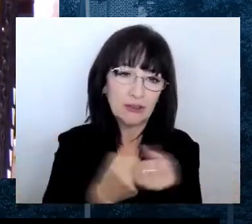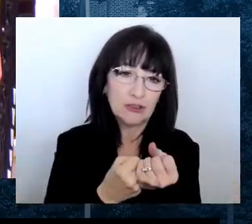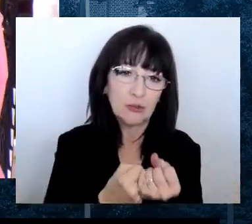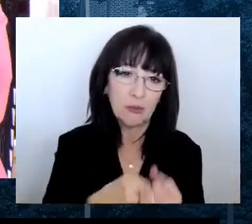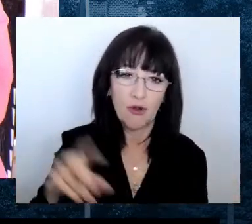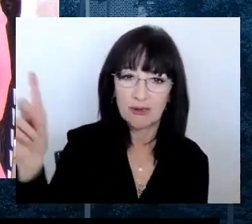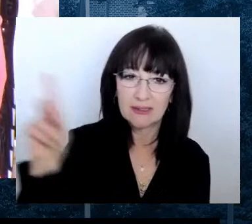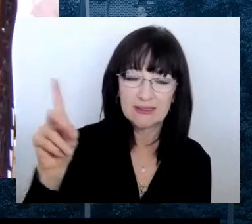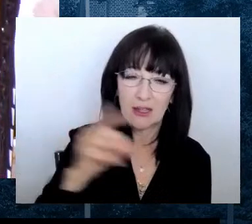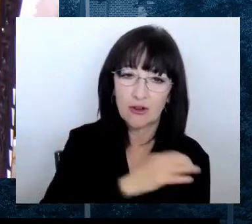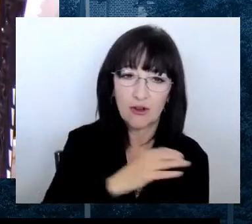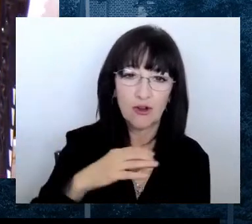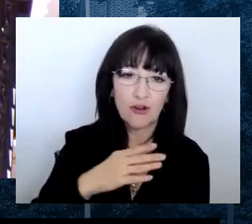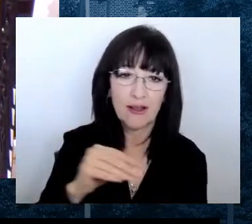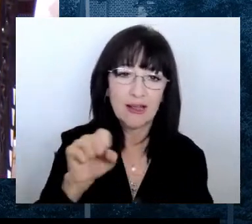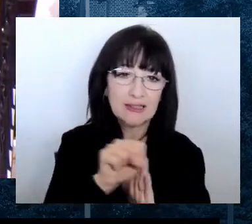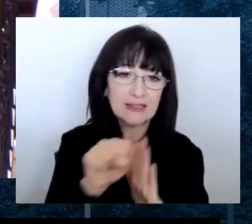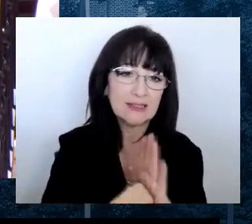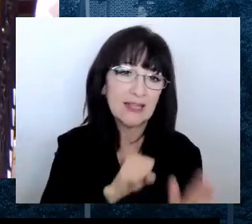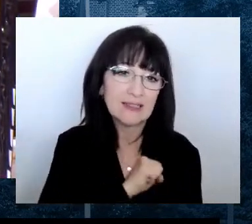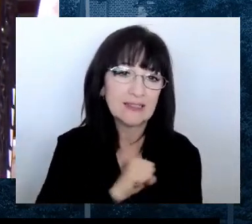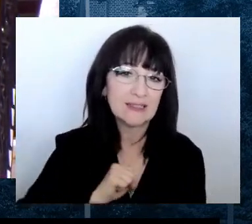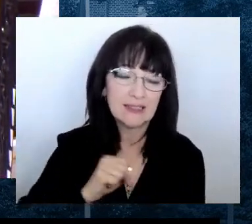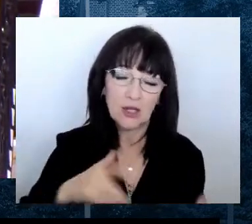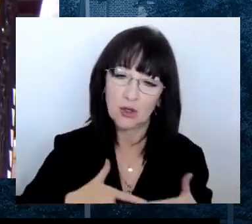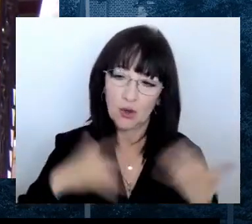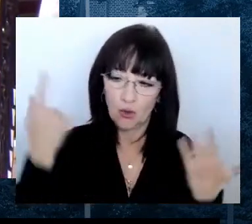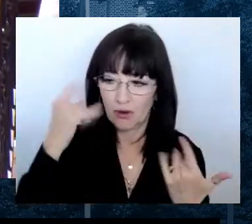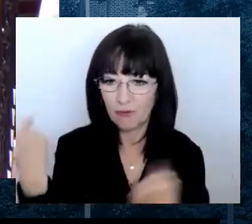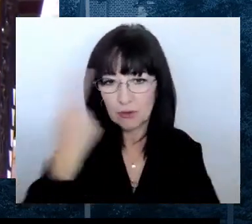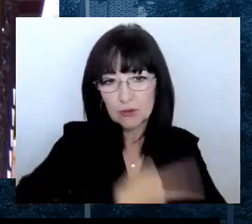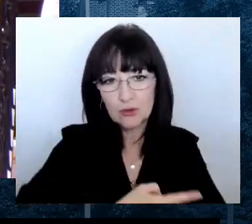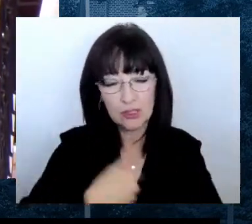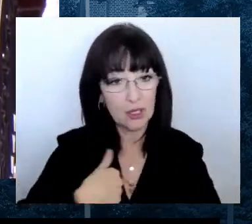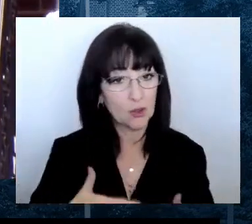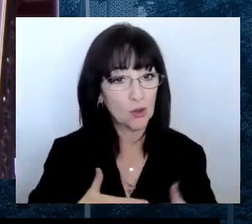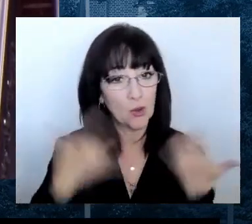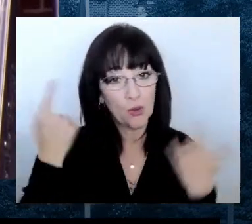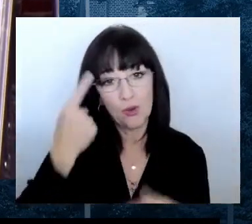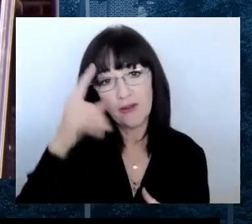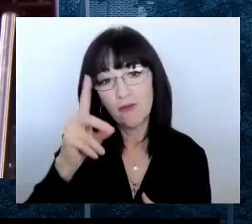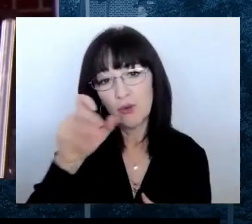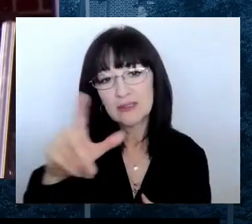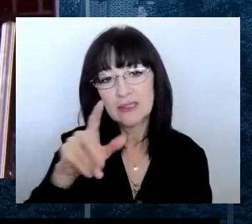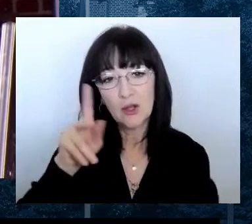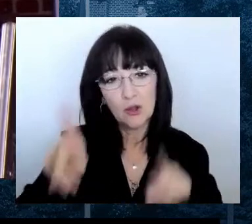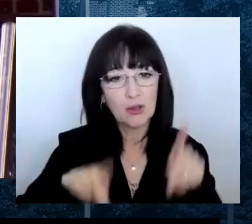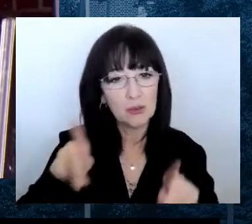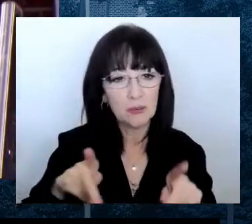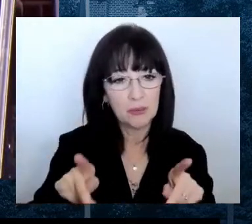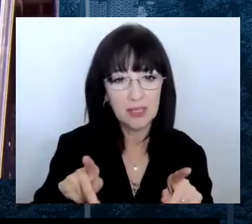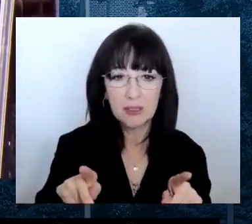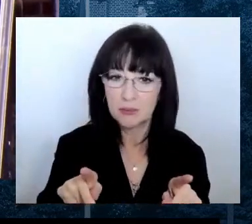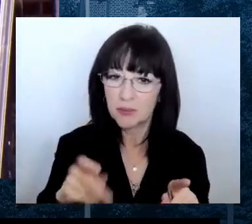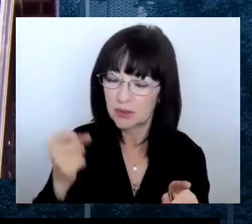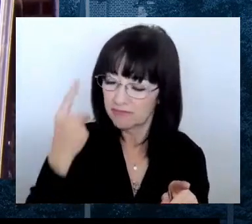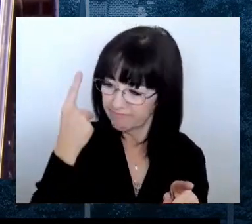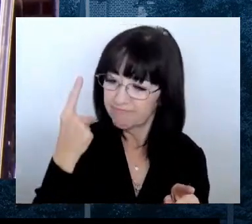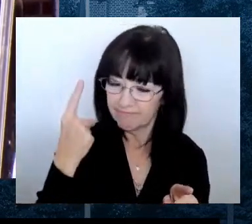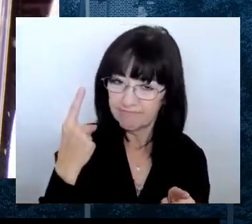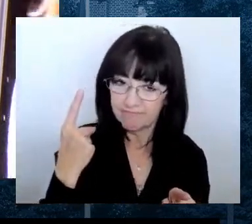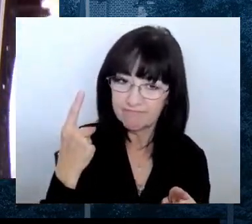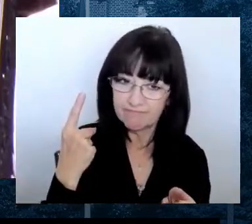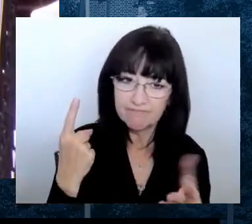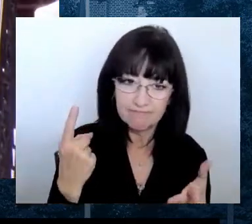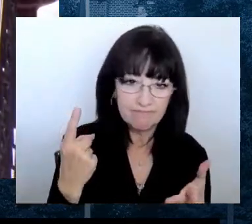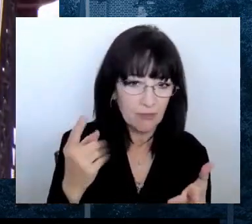state Senate, who are thrilled for this day. We certainly are thrilled for the Delawareans who, in the very short few years and then for decades to come, are going to